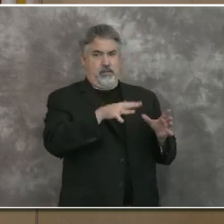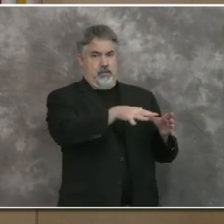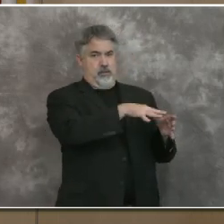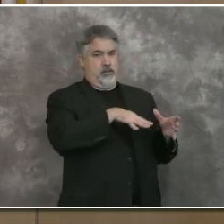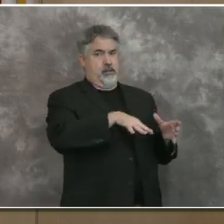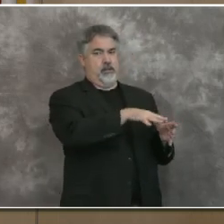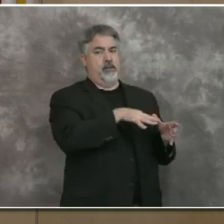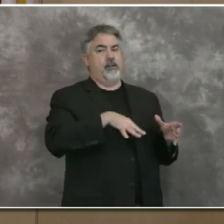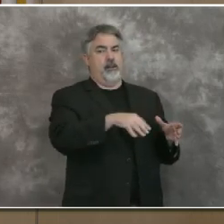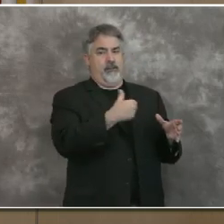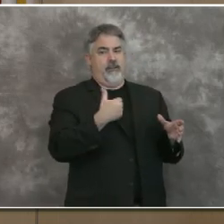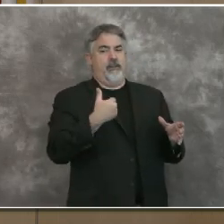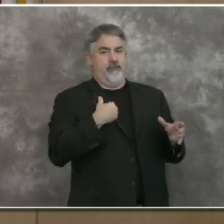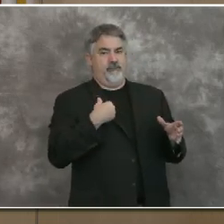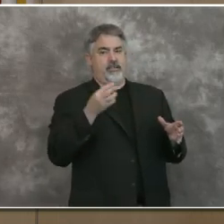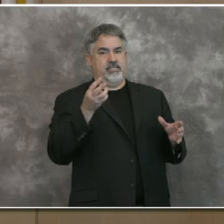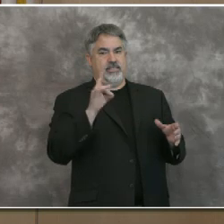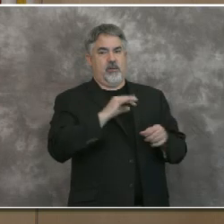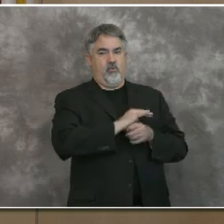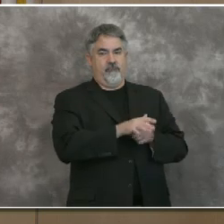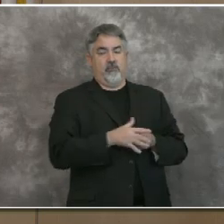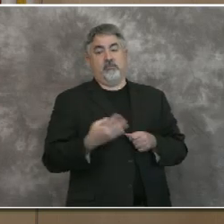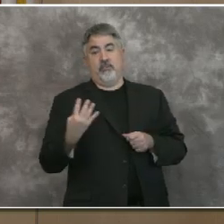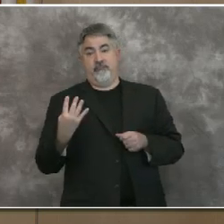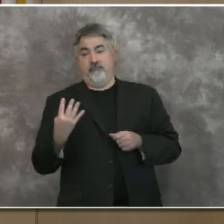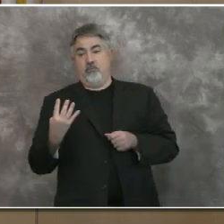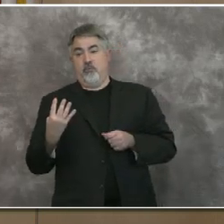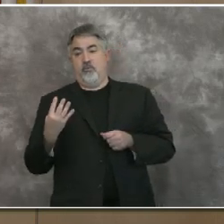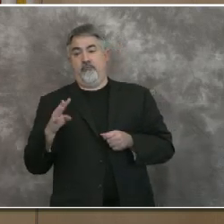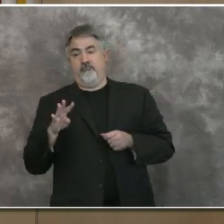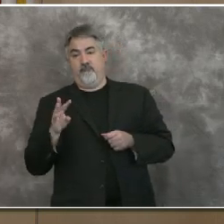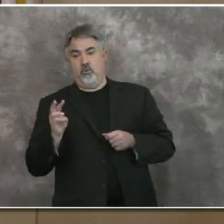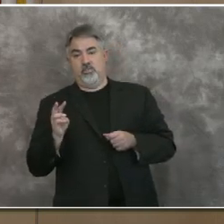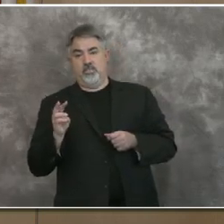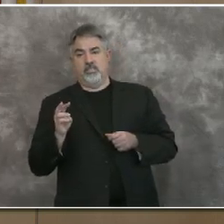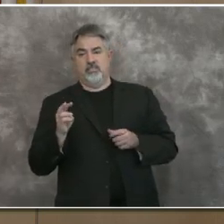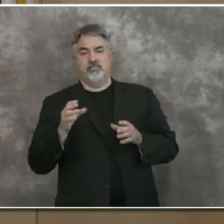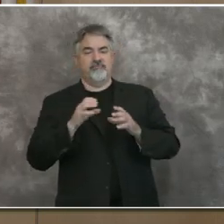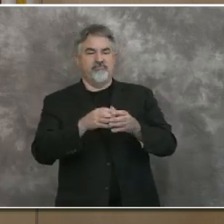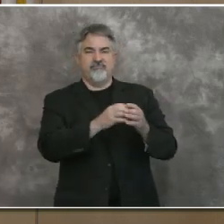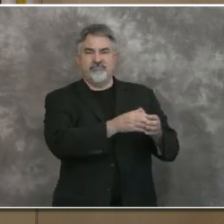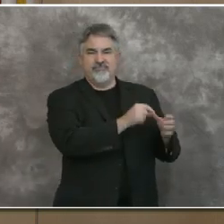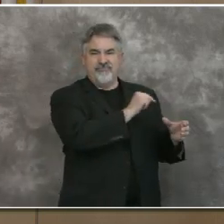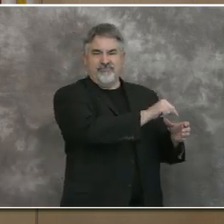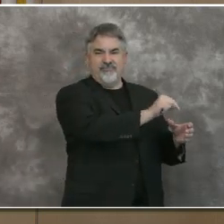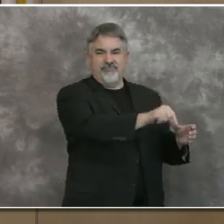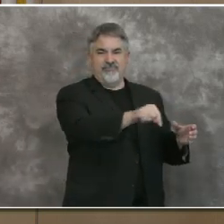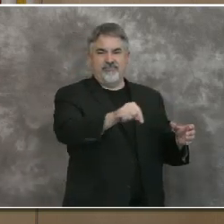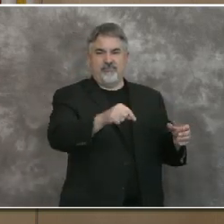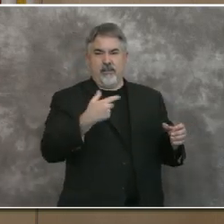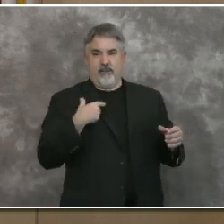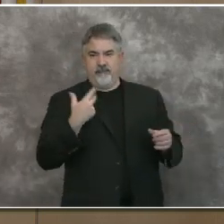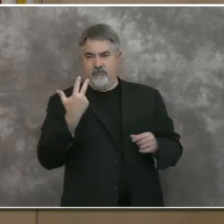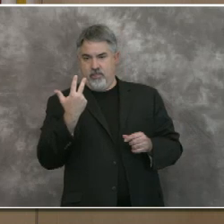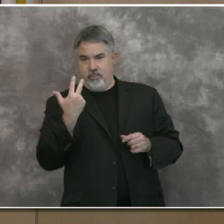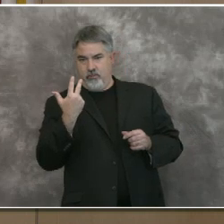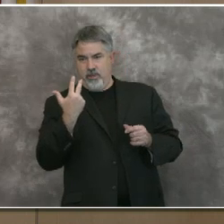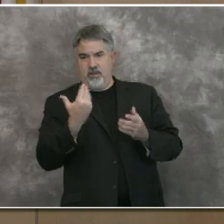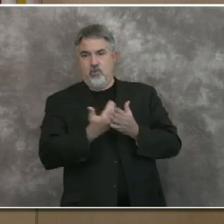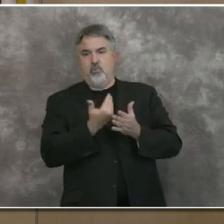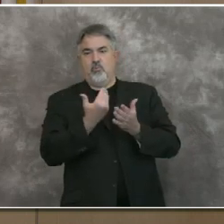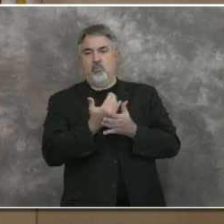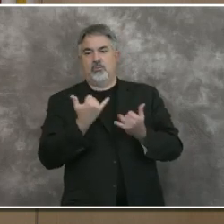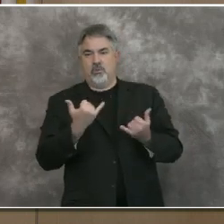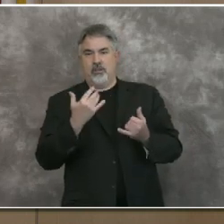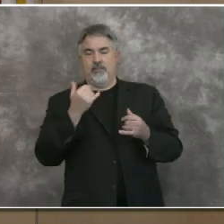Of these, 46 are in congregate facilities. We have 3 new outbreaks today since